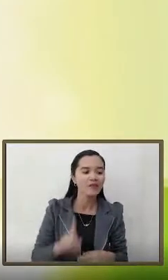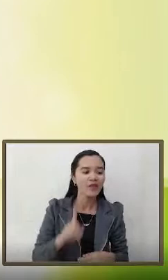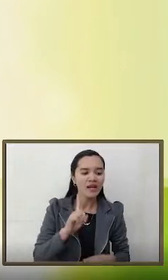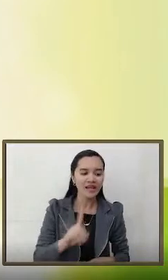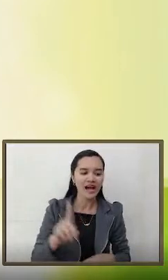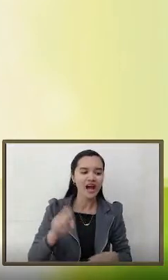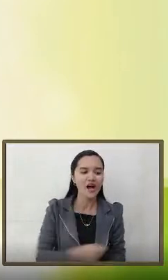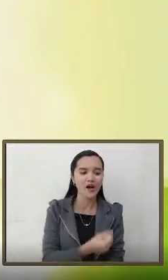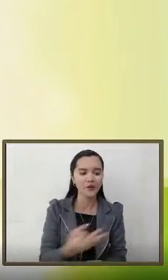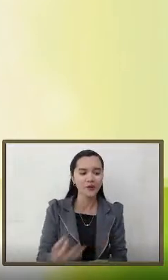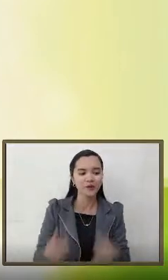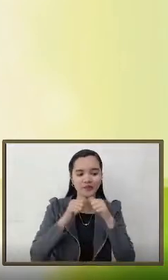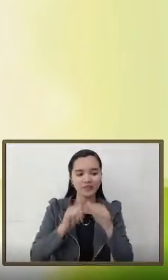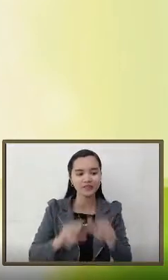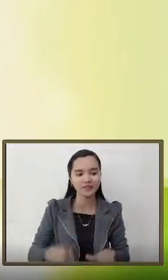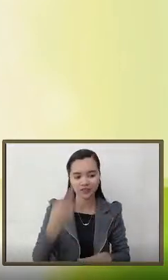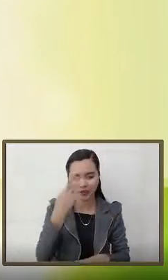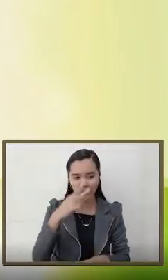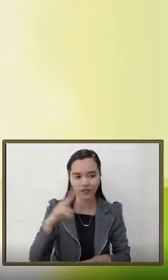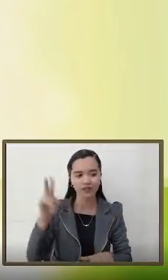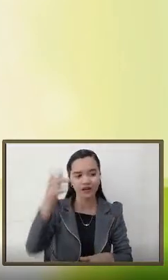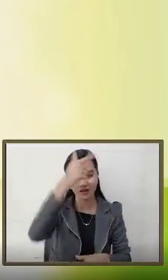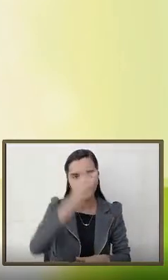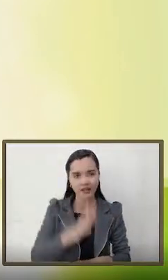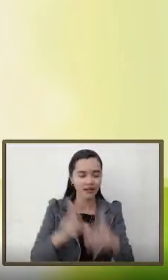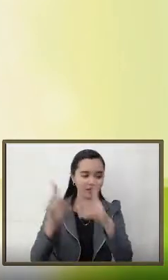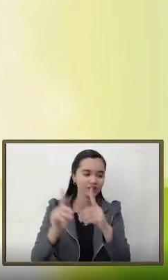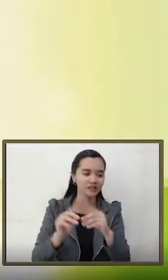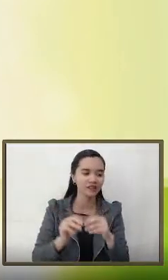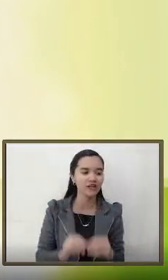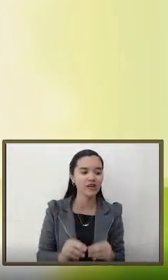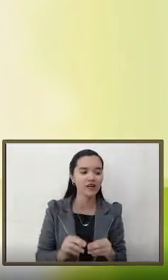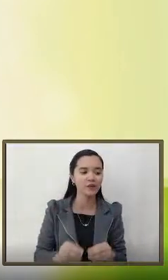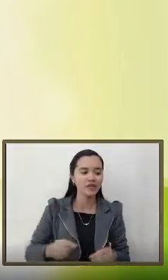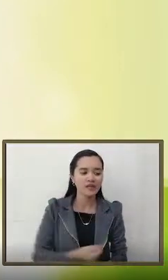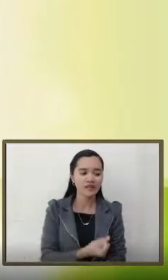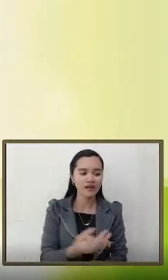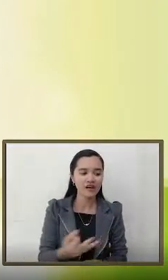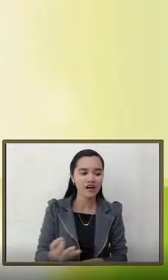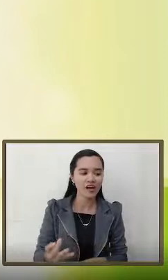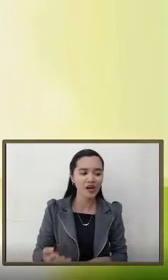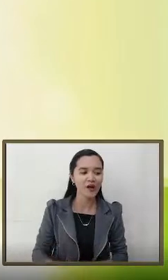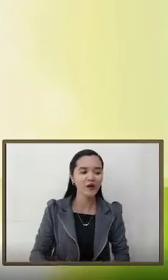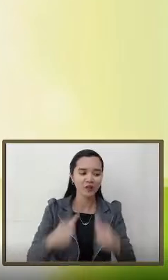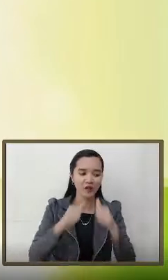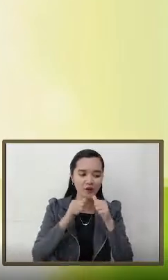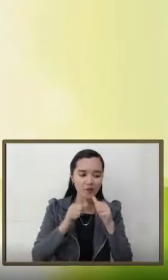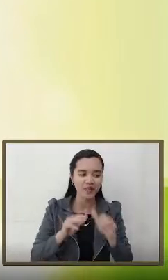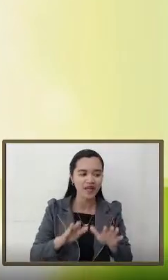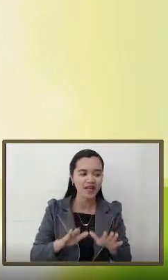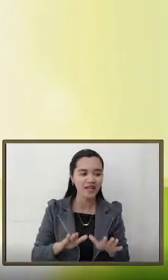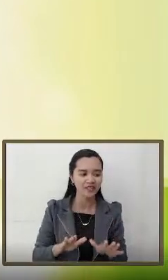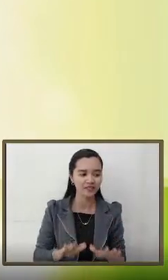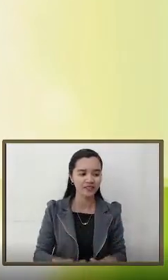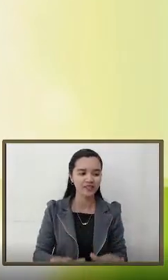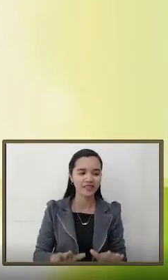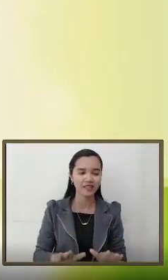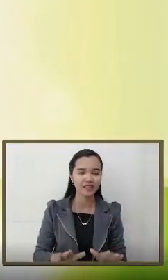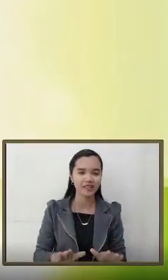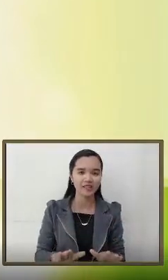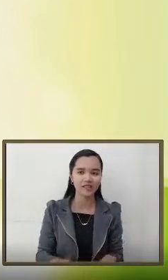one. Count your blessings, see what God had done. Count your